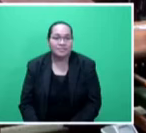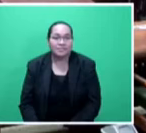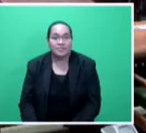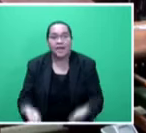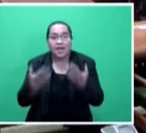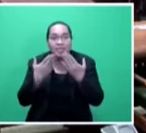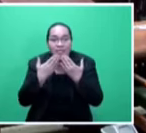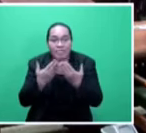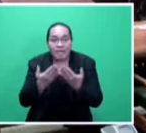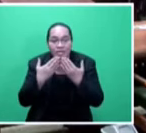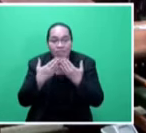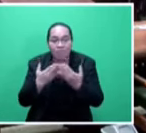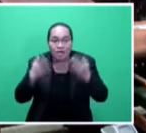Honourable